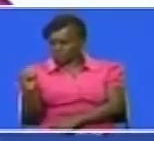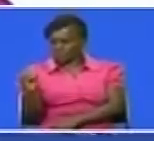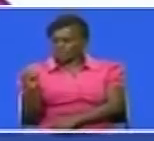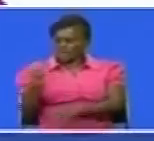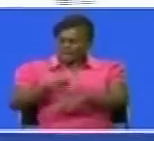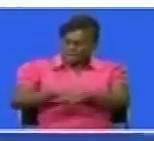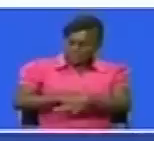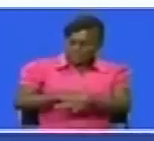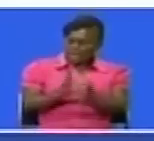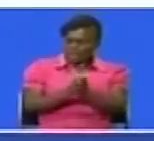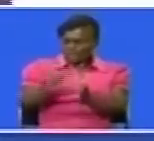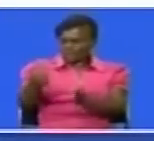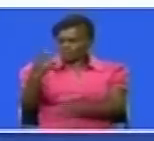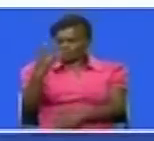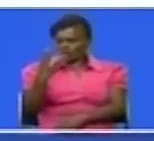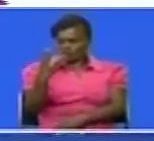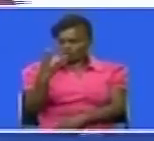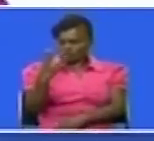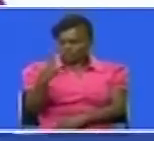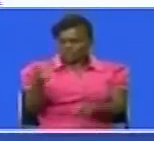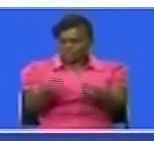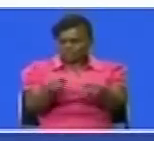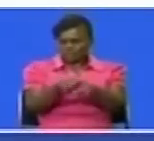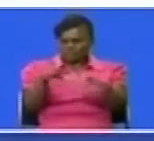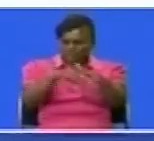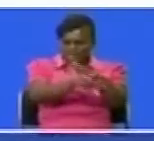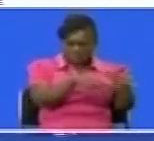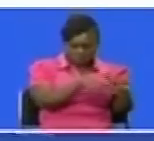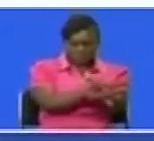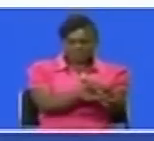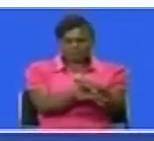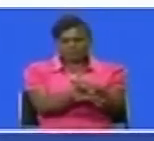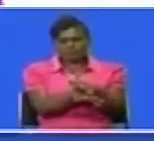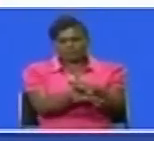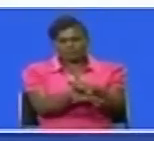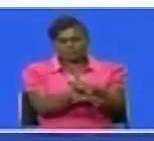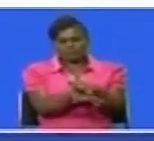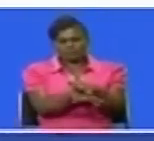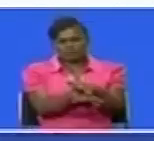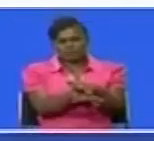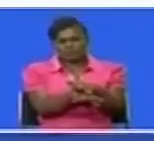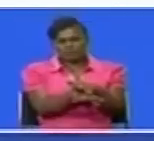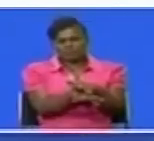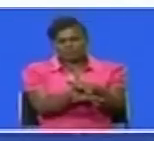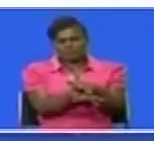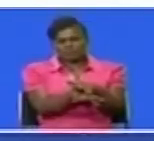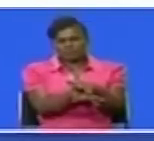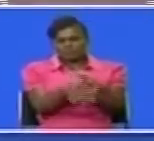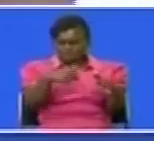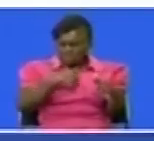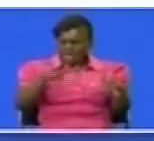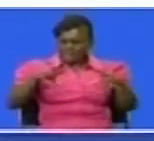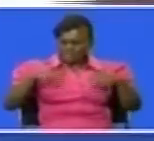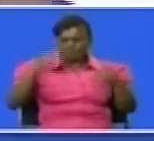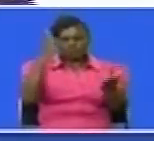gets 450 in another place are valued to be the same because of access to equipment and access to equal opportunities. I am the least person to deny that there